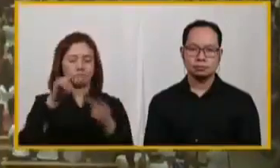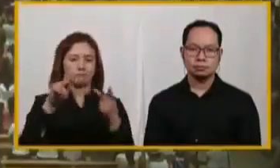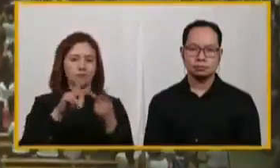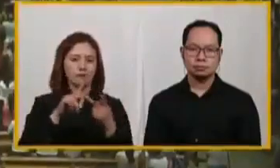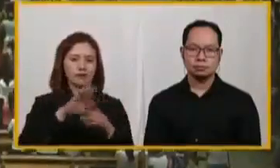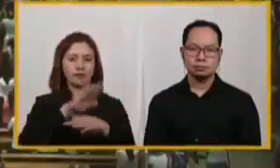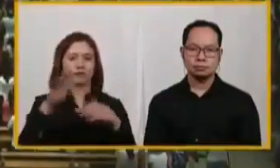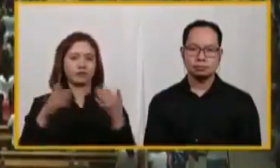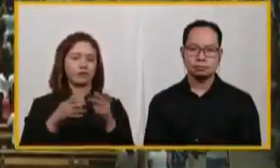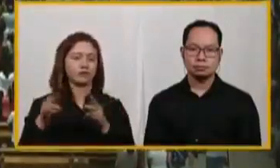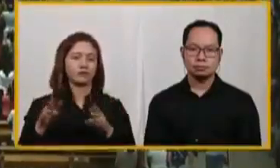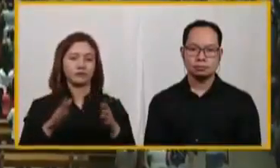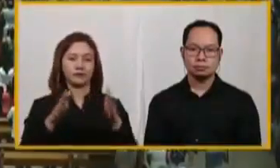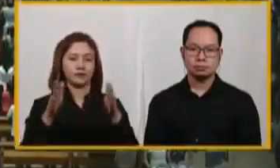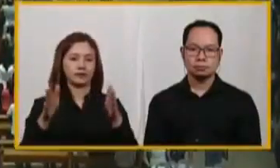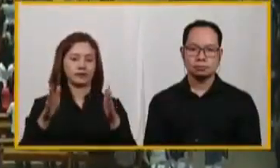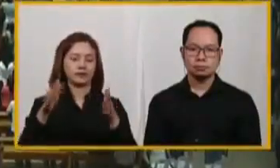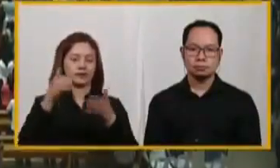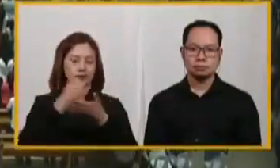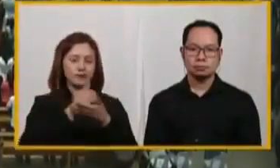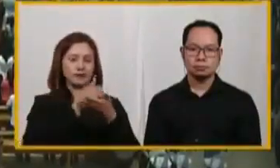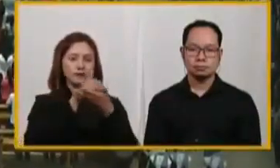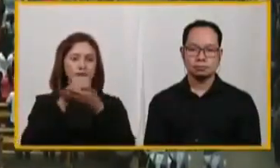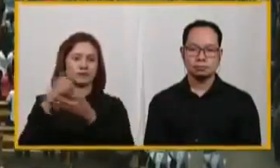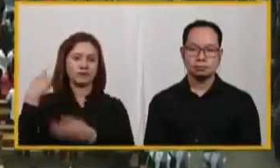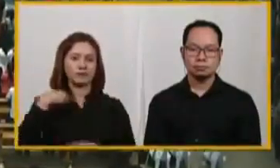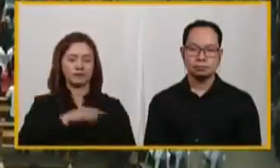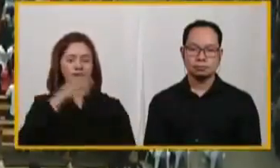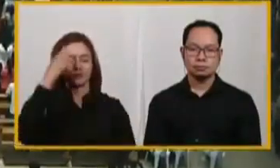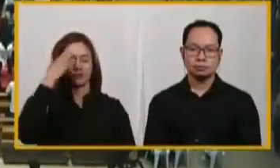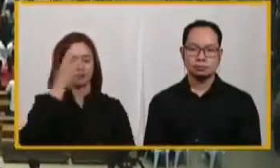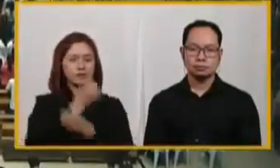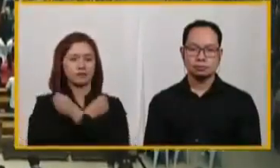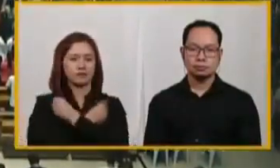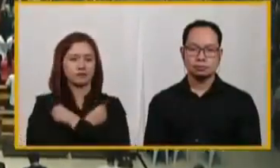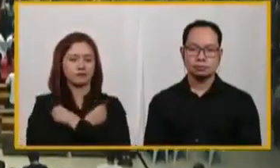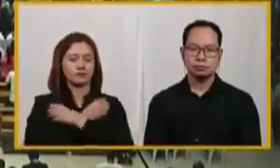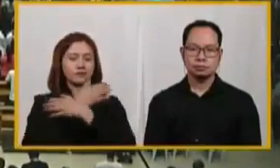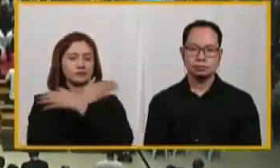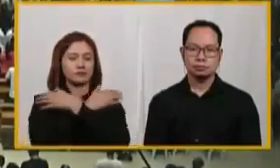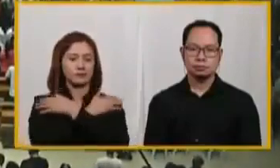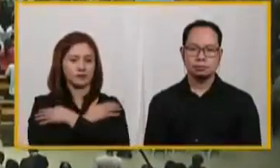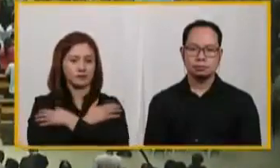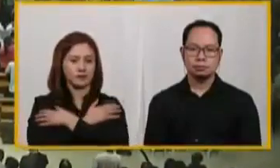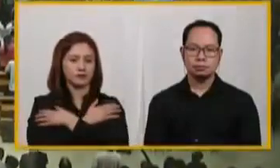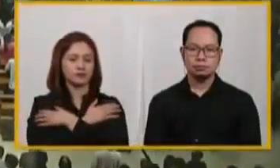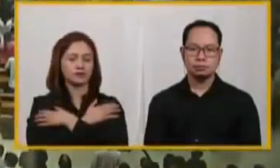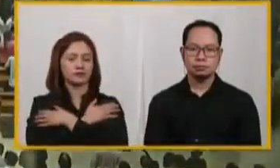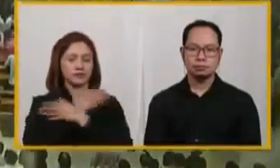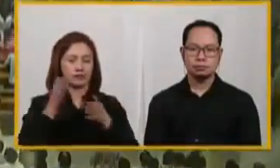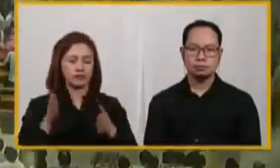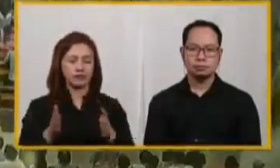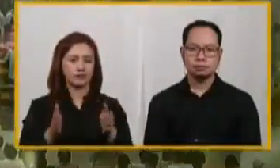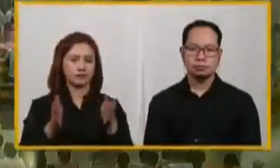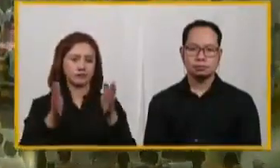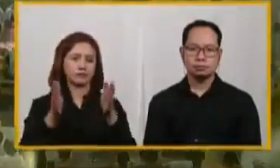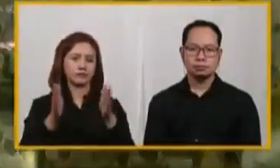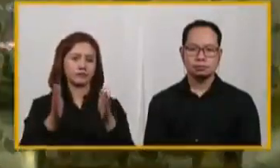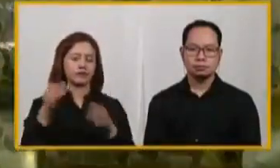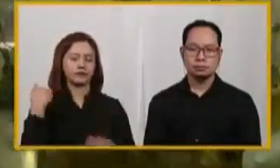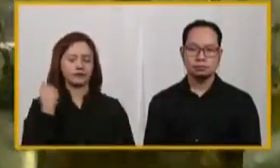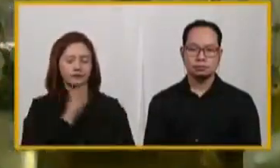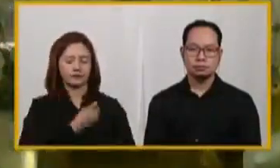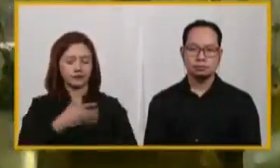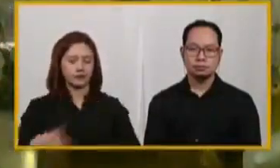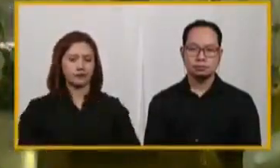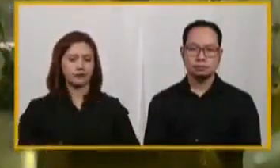way. Help us to know that love, to embrace it, and to allow it into our